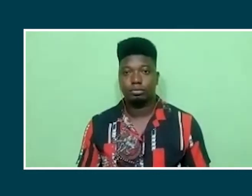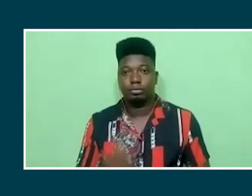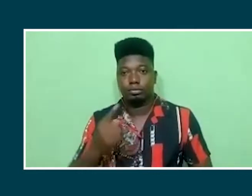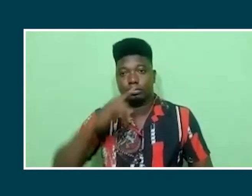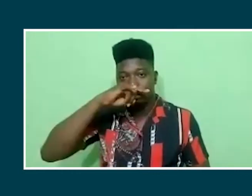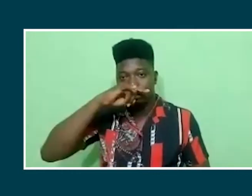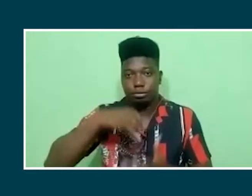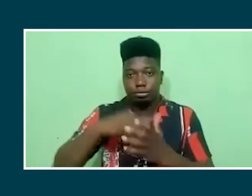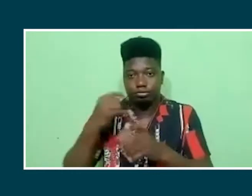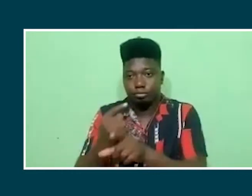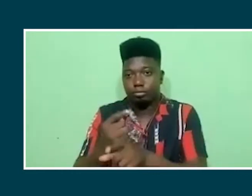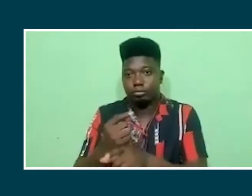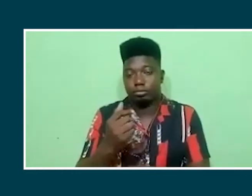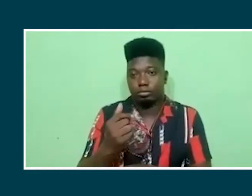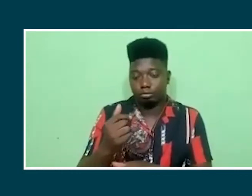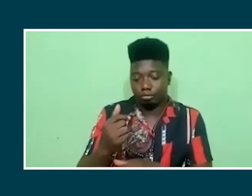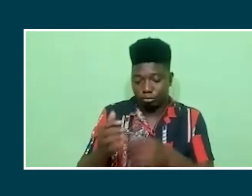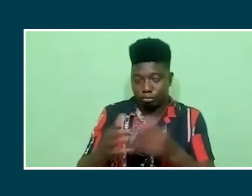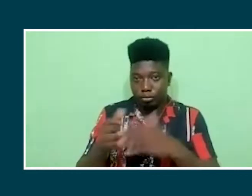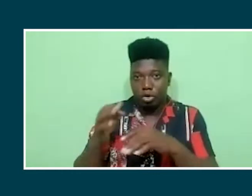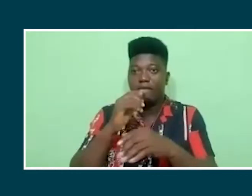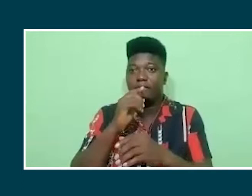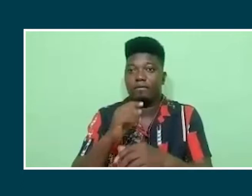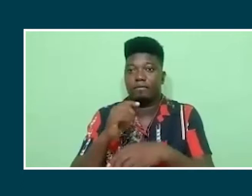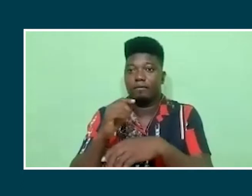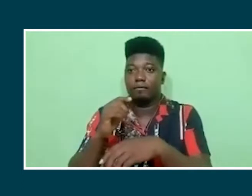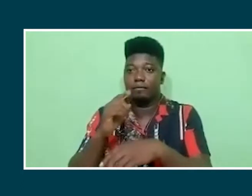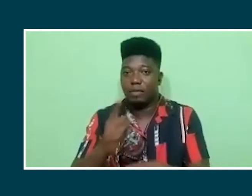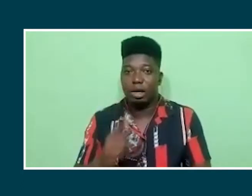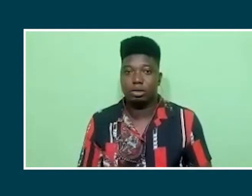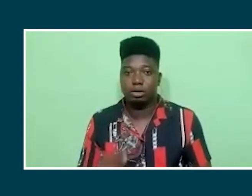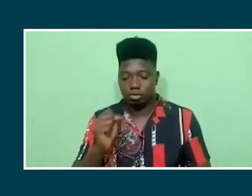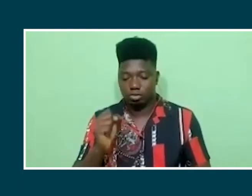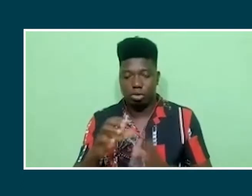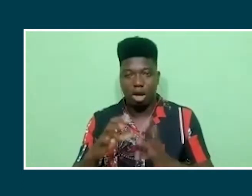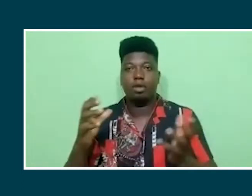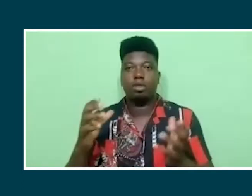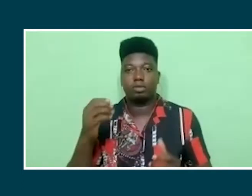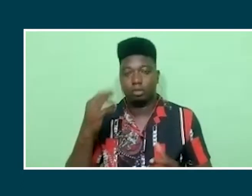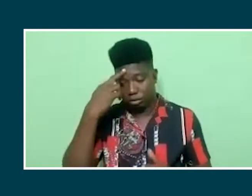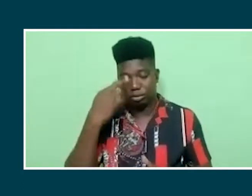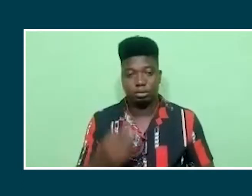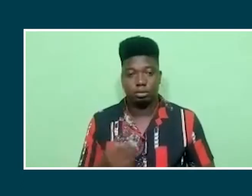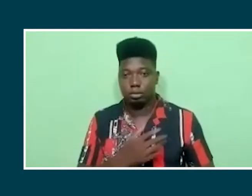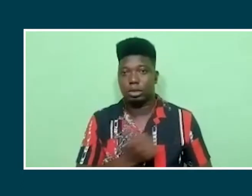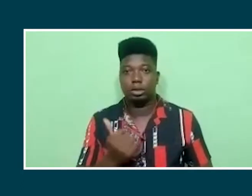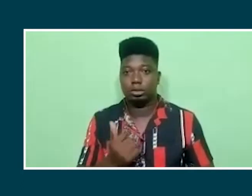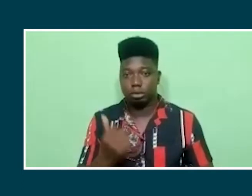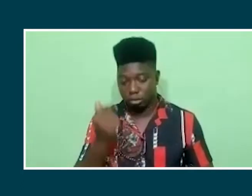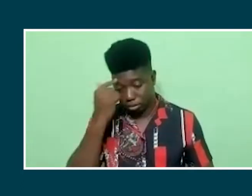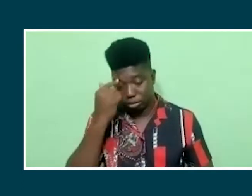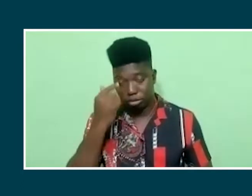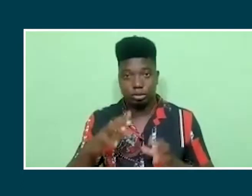just a matter of fact. So I have a lot of reasons to be hopeful. And I think of some of the messages we were